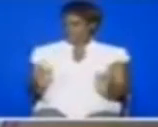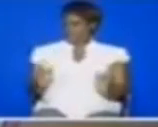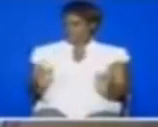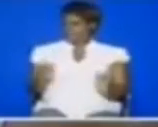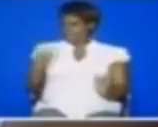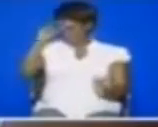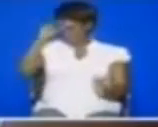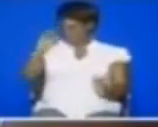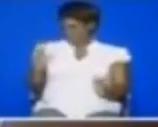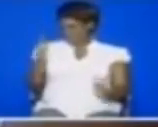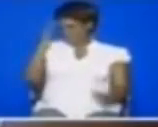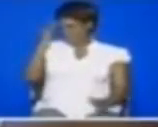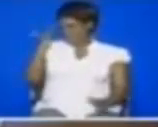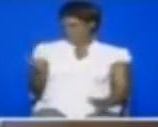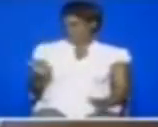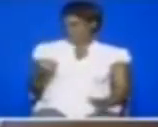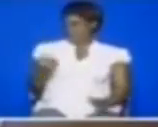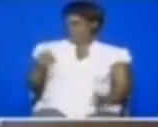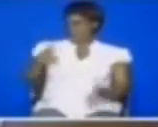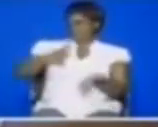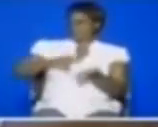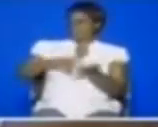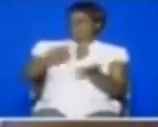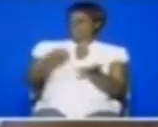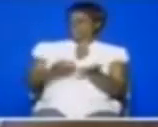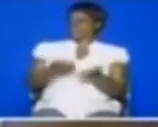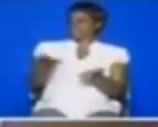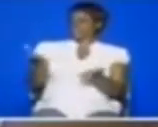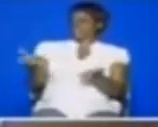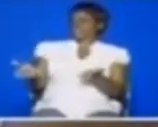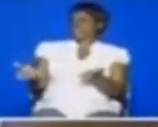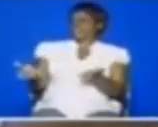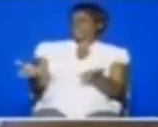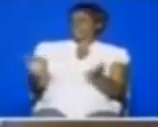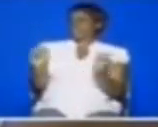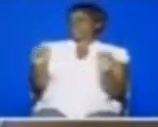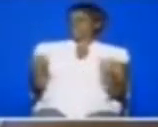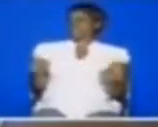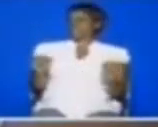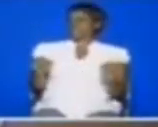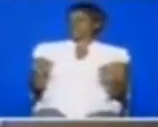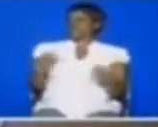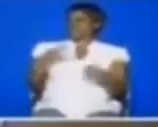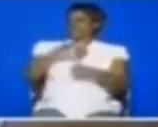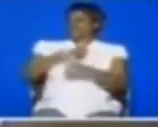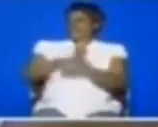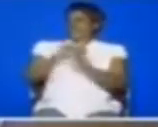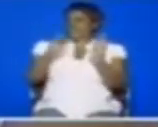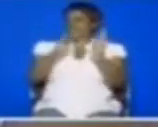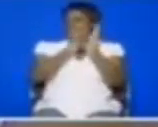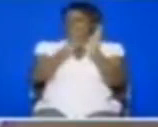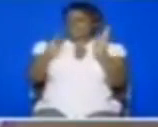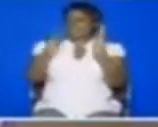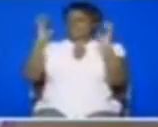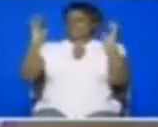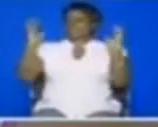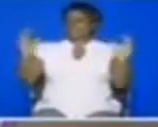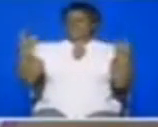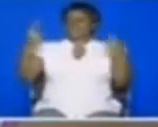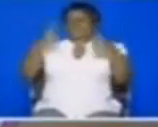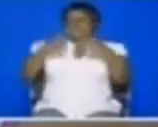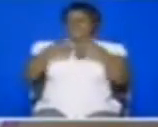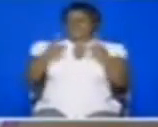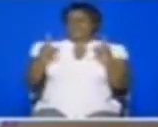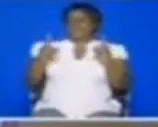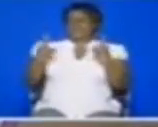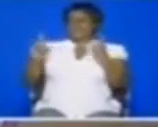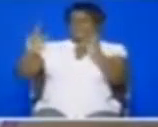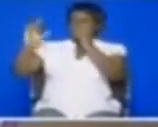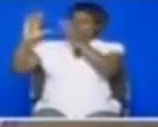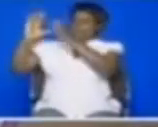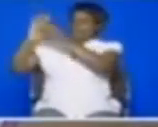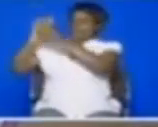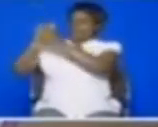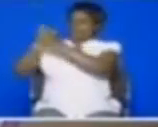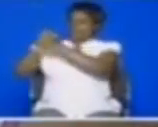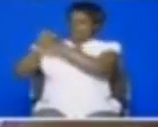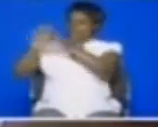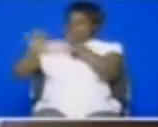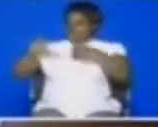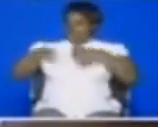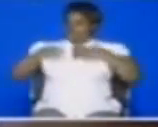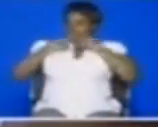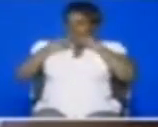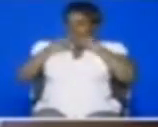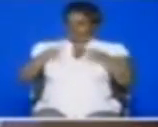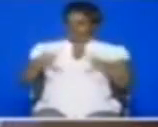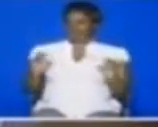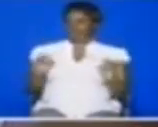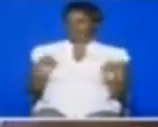I wanted to be the governor is because that's where the resources are. That's where you can actually make a big impact. Unfortunately, the Jubilee government doesn't embrace